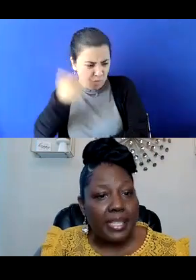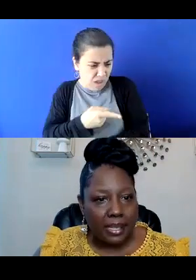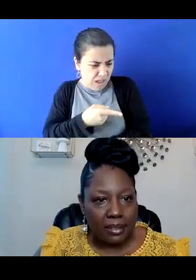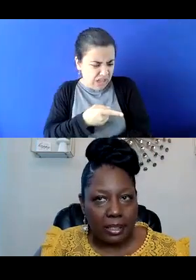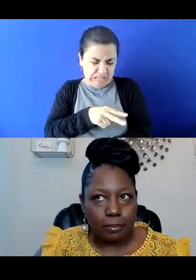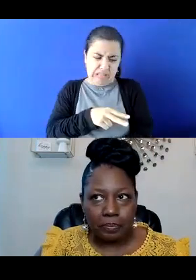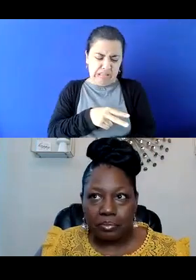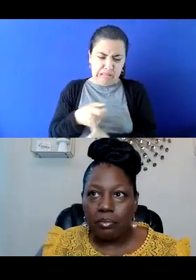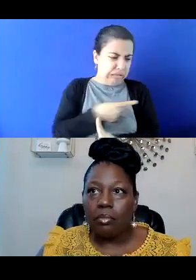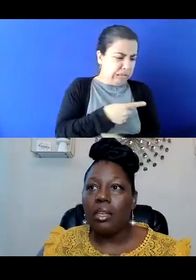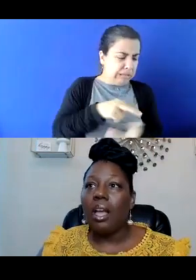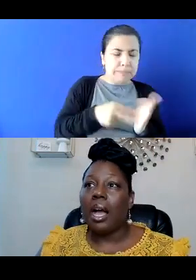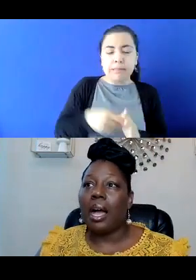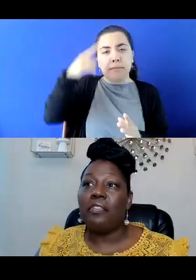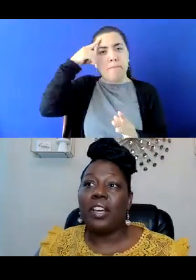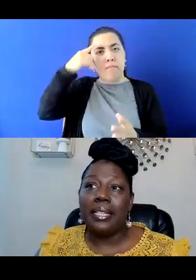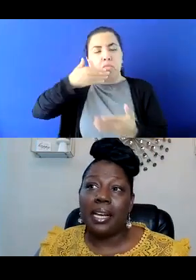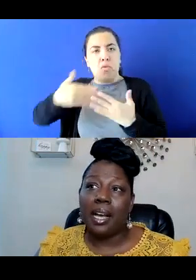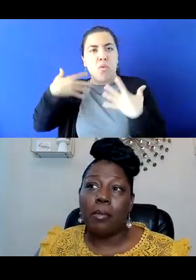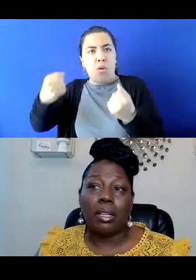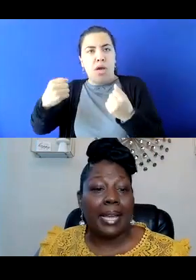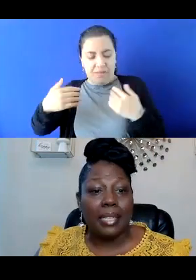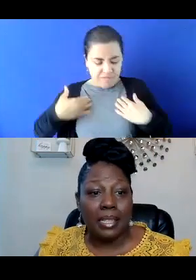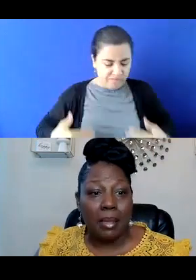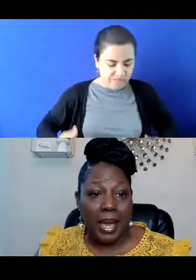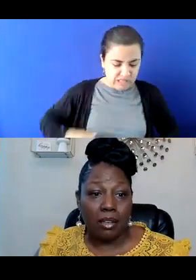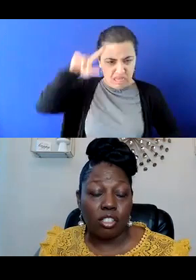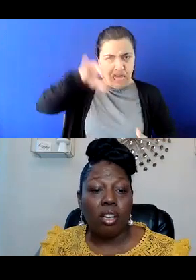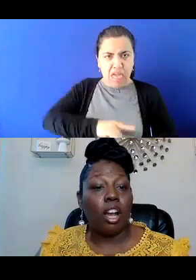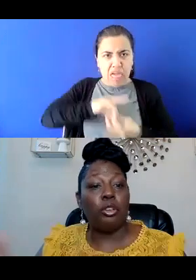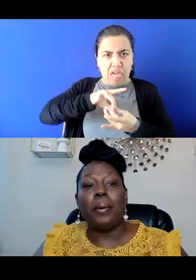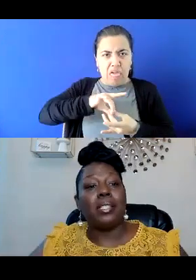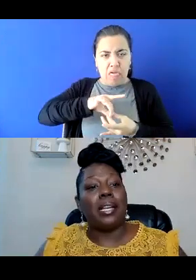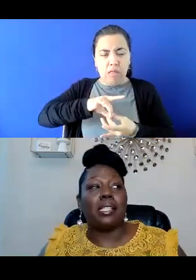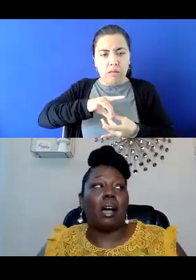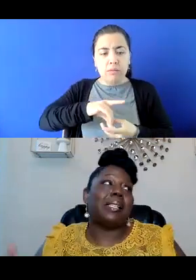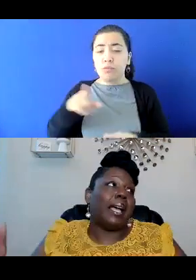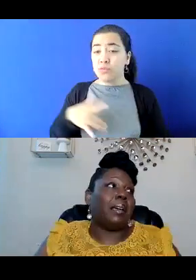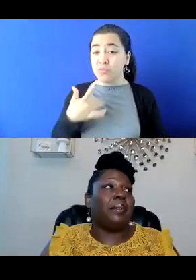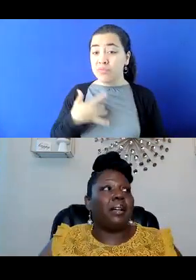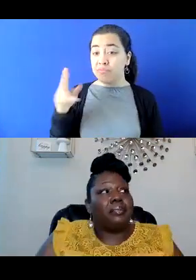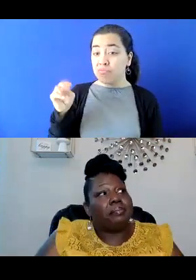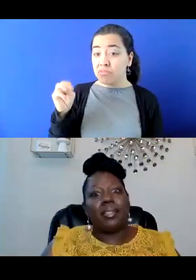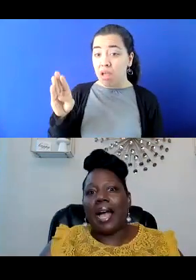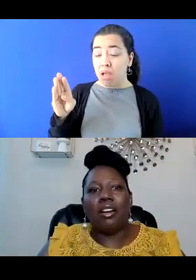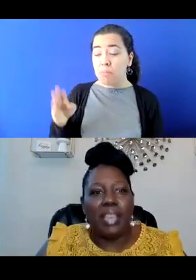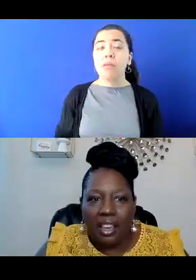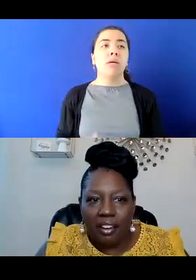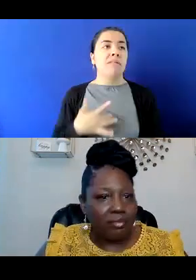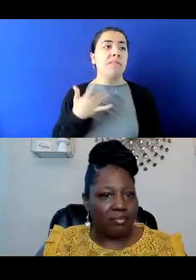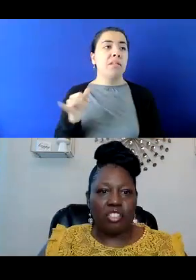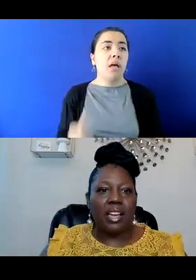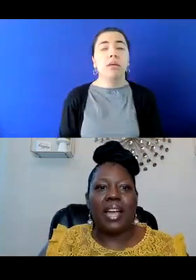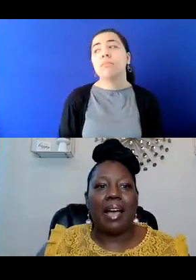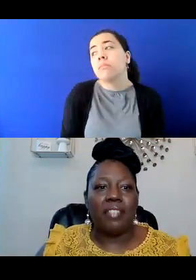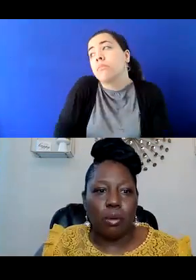you physically. Feeling numb or like nothing matters. Are you a person that's always like, well, I don't